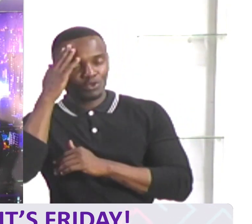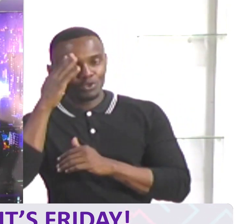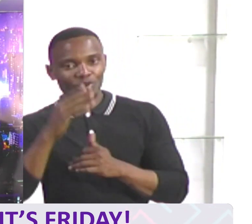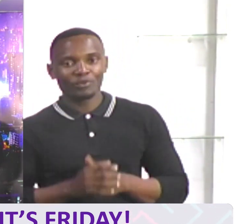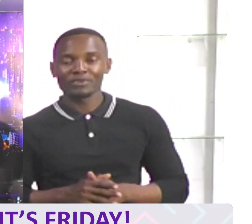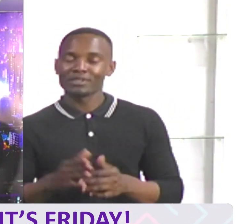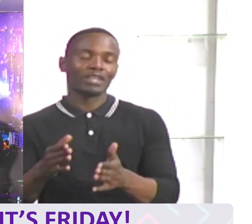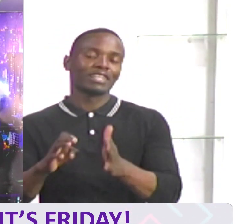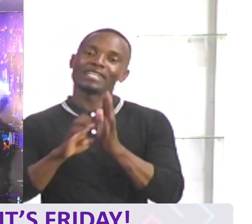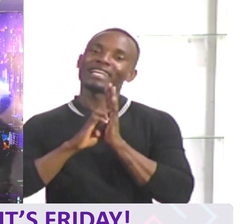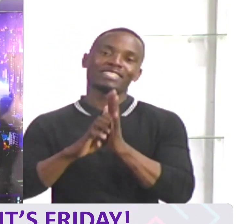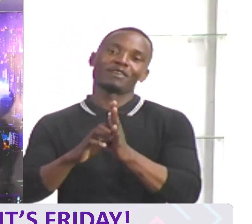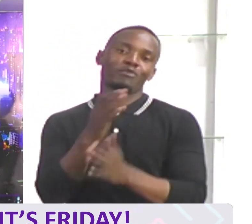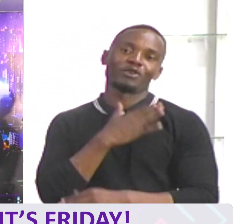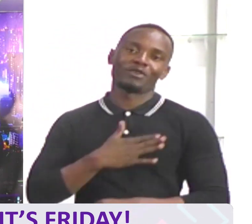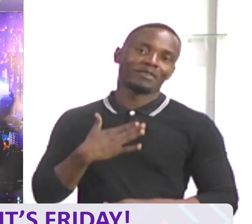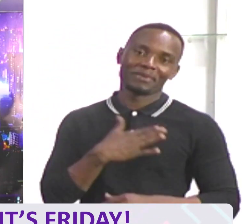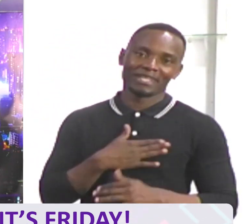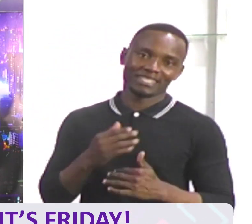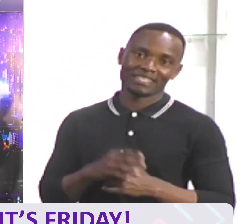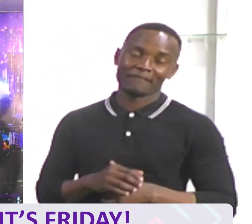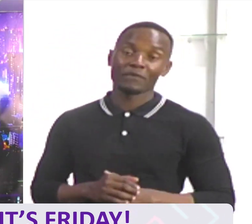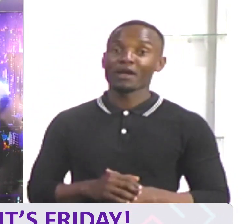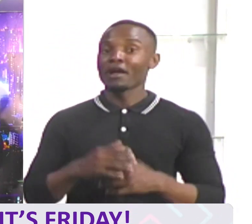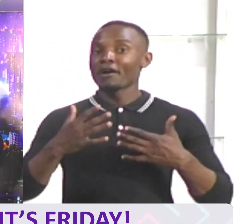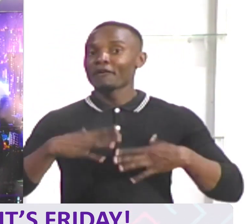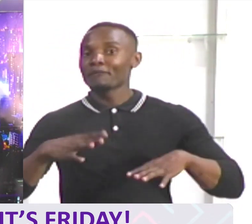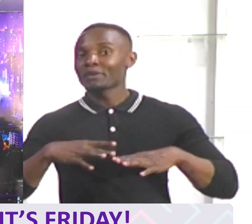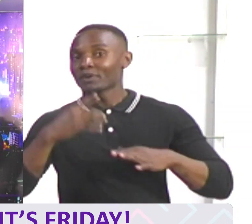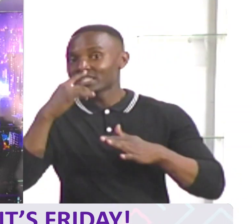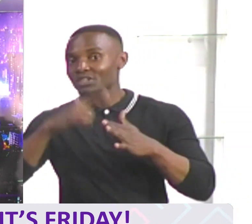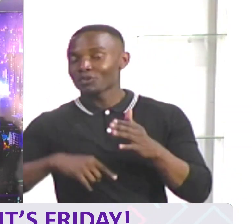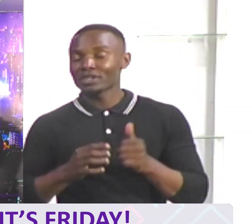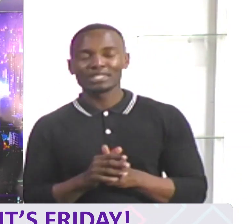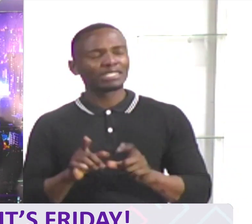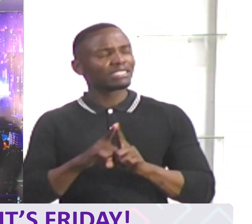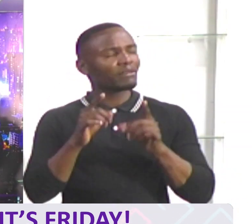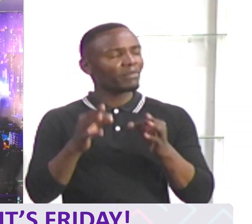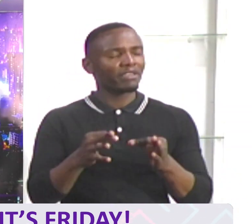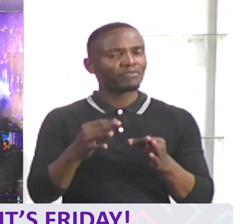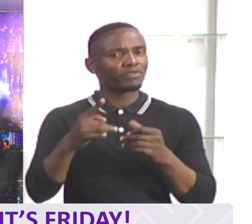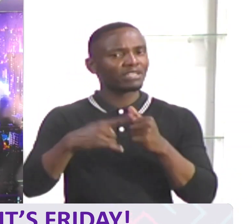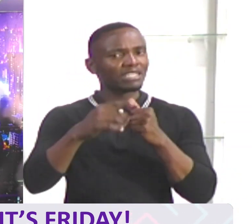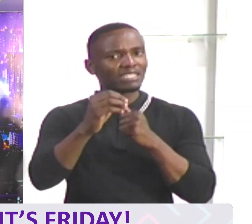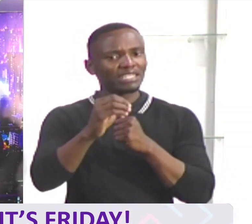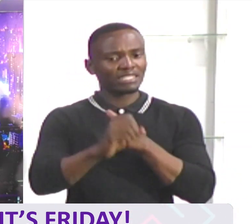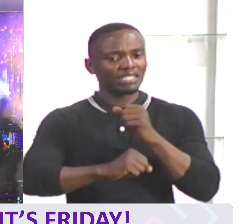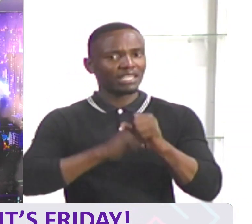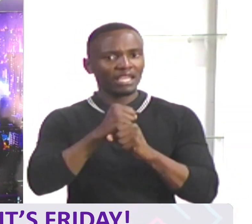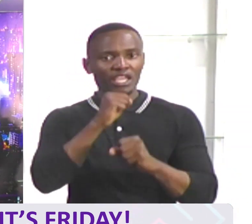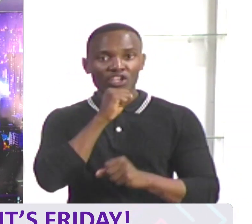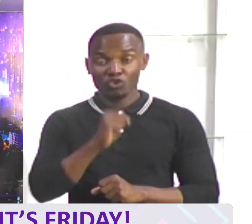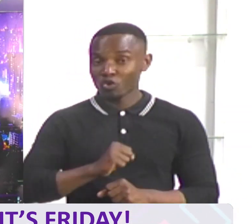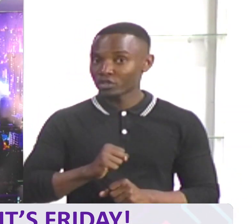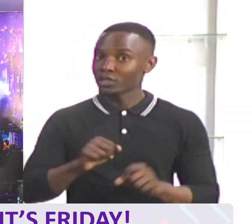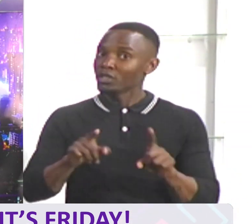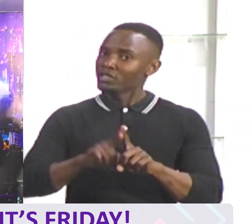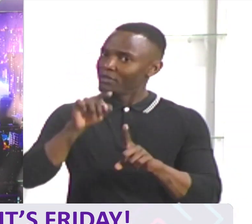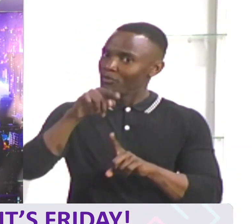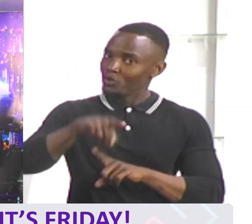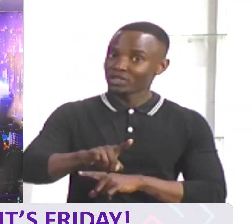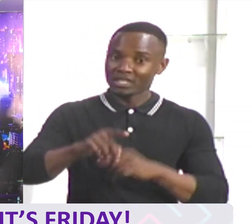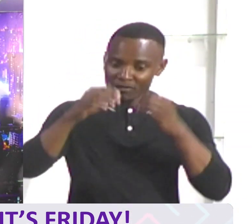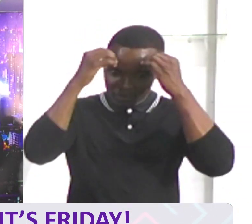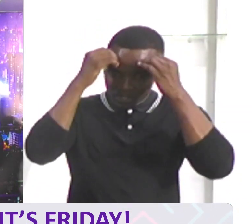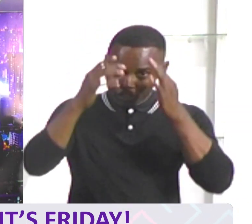ndio. Unapata ndio vizuri. Unajua kuna kitu moja watu usemati hata ukua na miaka 60. you're still a student of life. That's what you learn. That's what you learn. That's what you